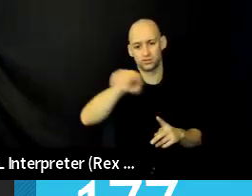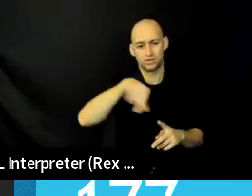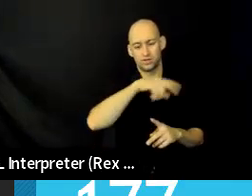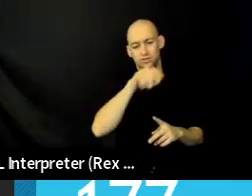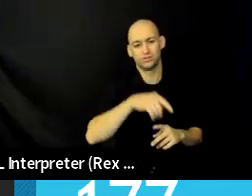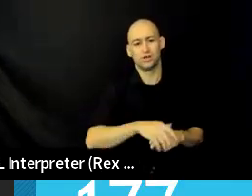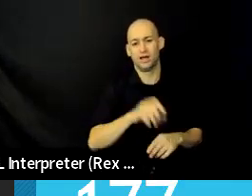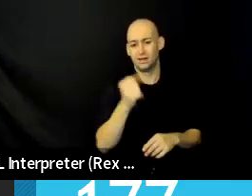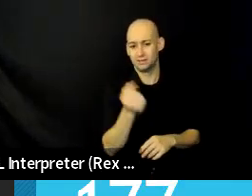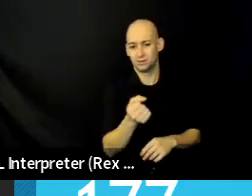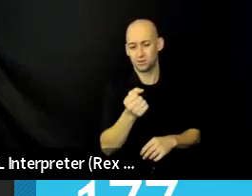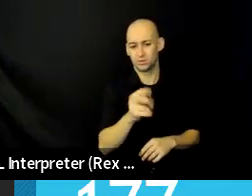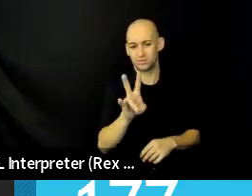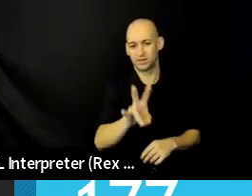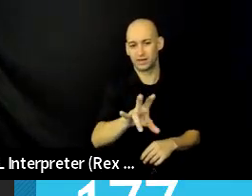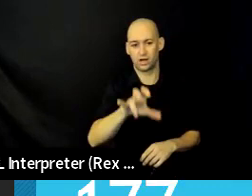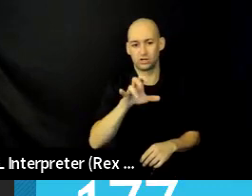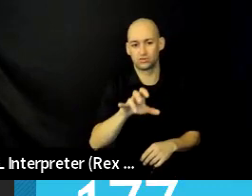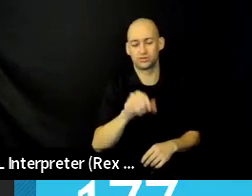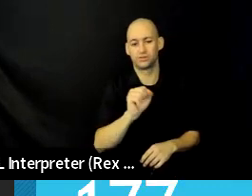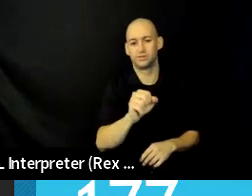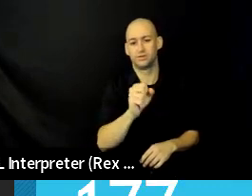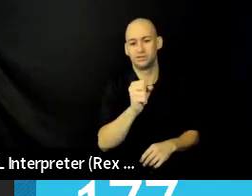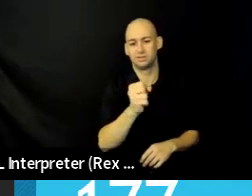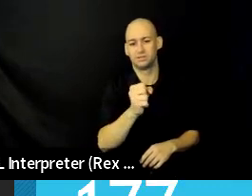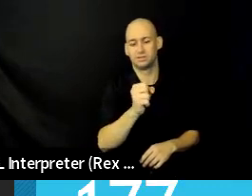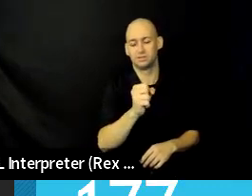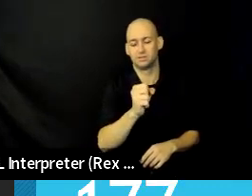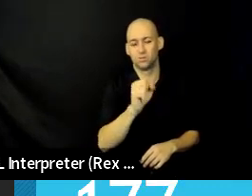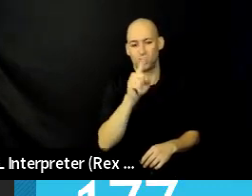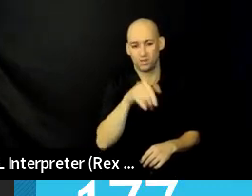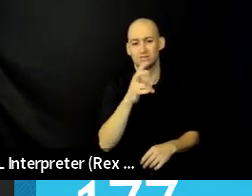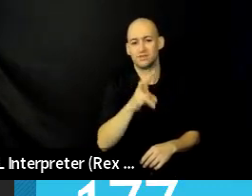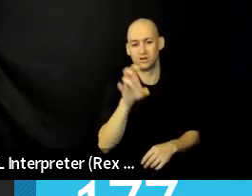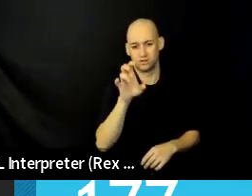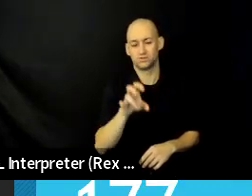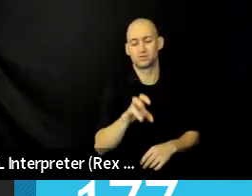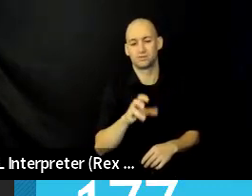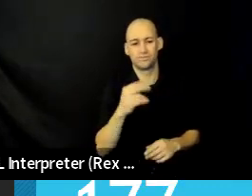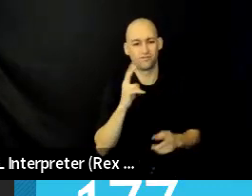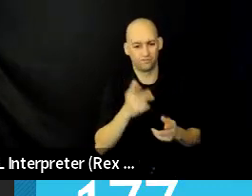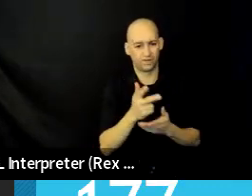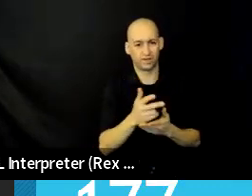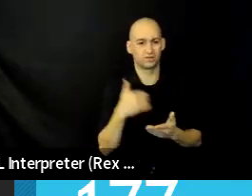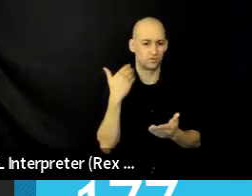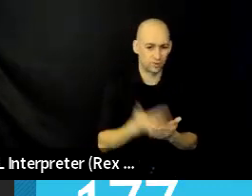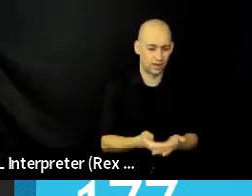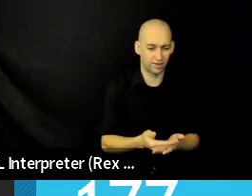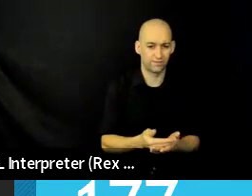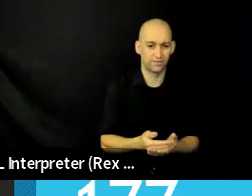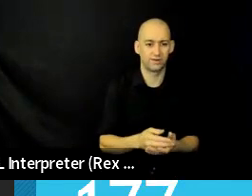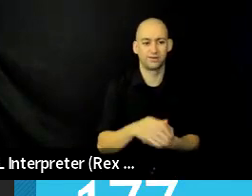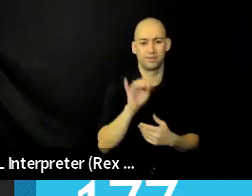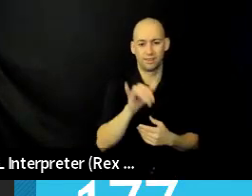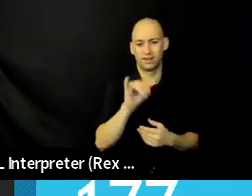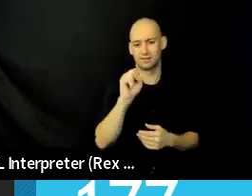1,700 vehicles a day come on to San Paso truck stop. That doesn't include the people that are